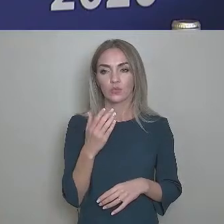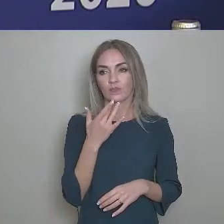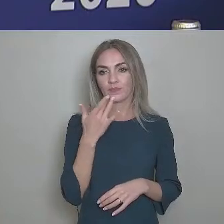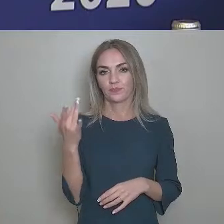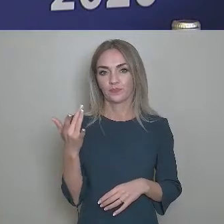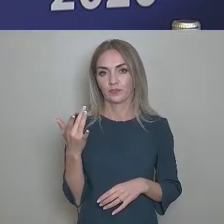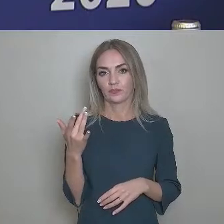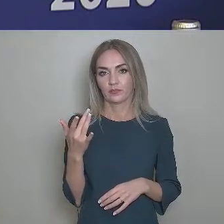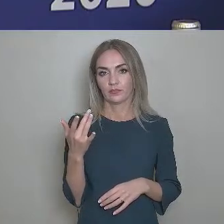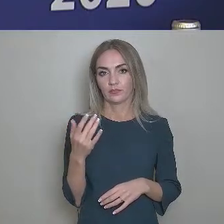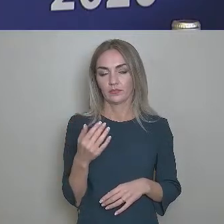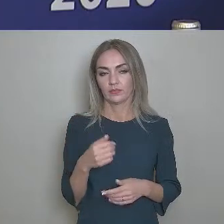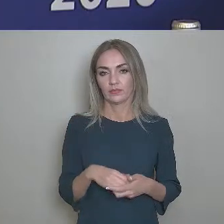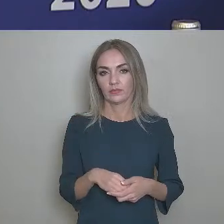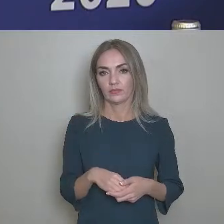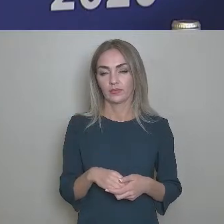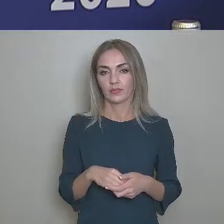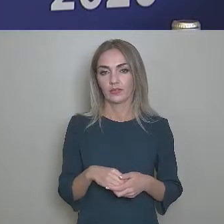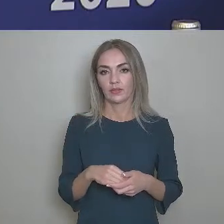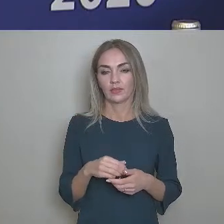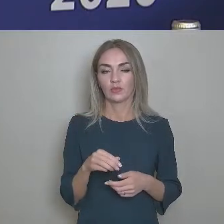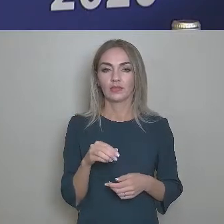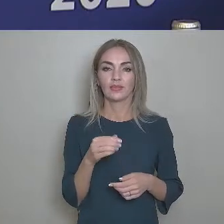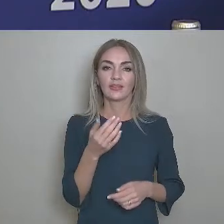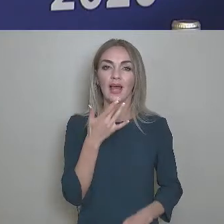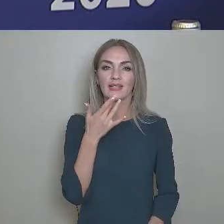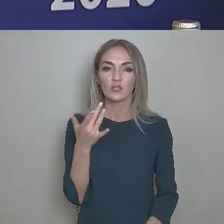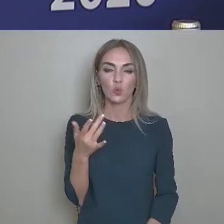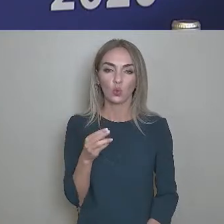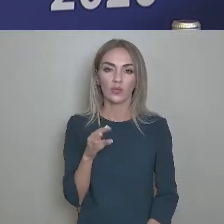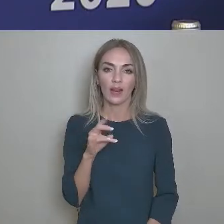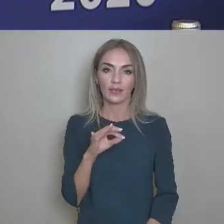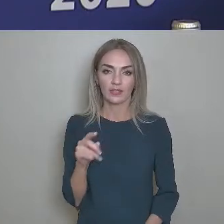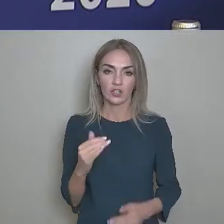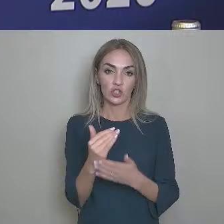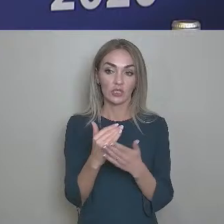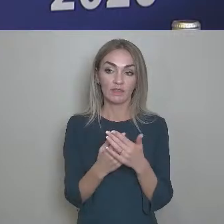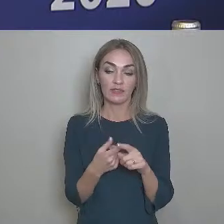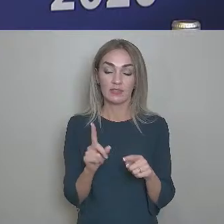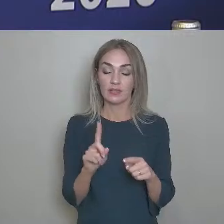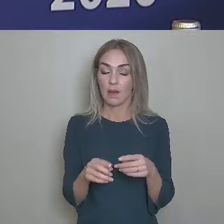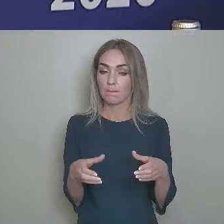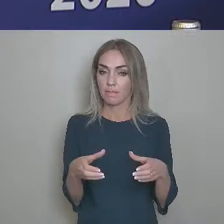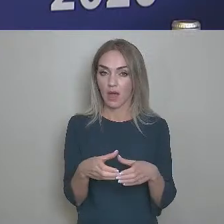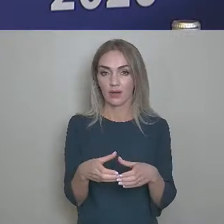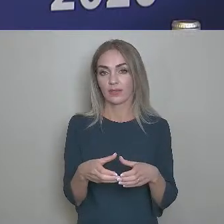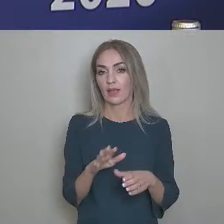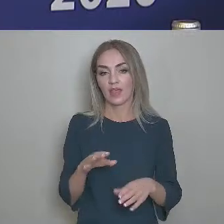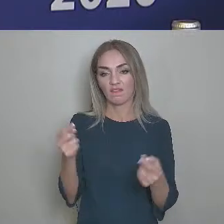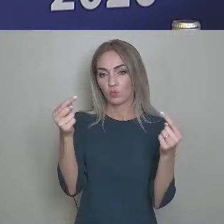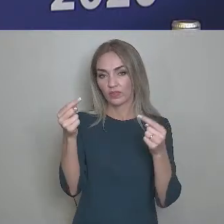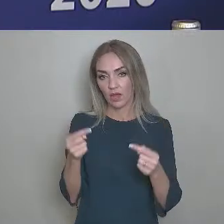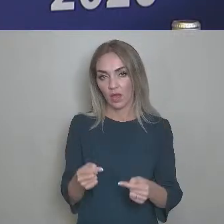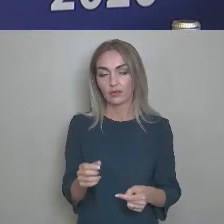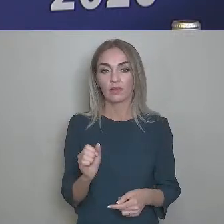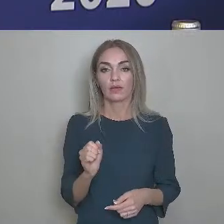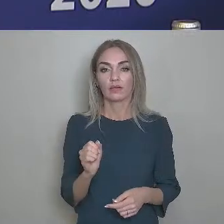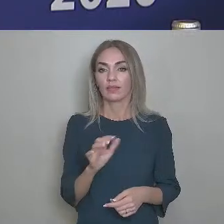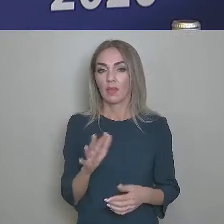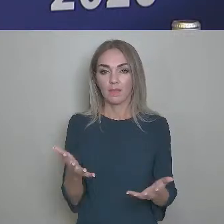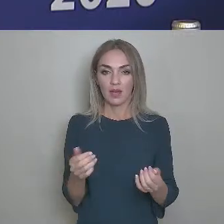the decommunization law. And this party doesn't comply with that. That's why